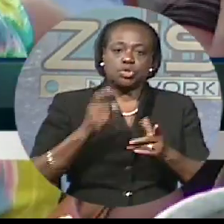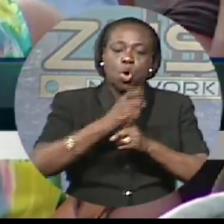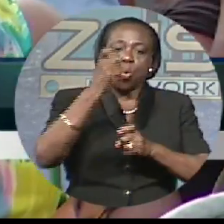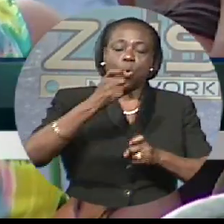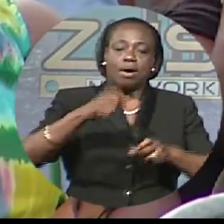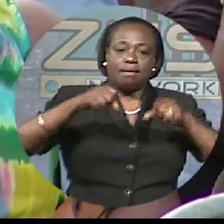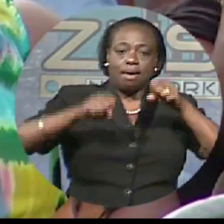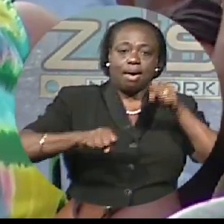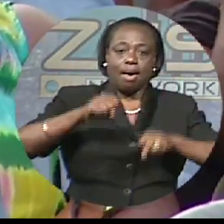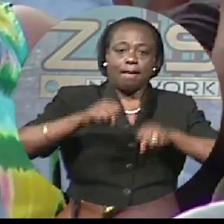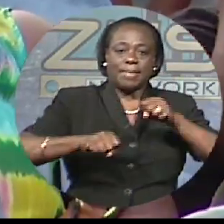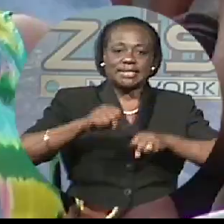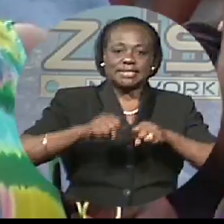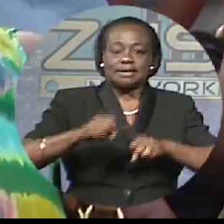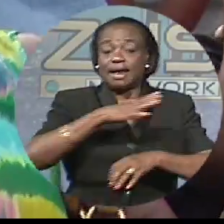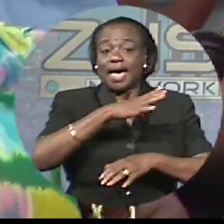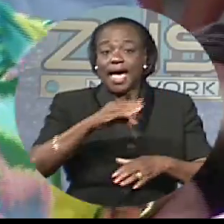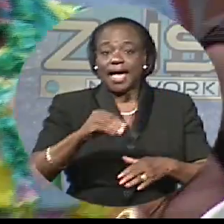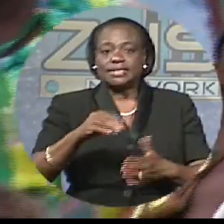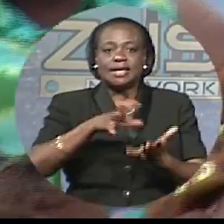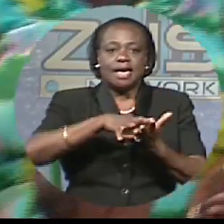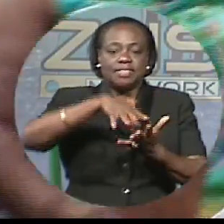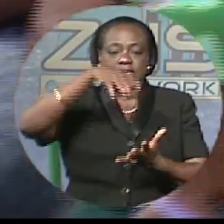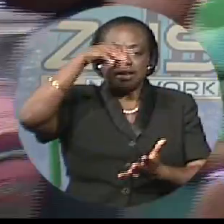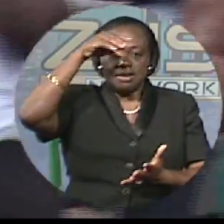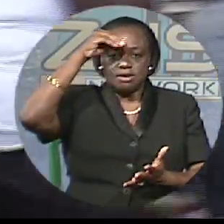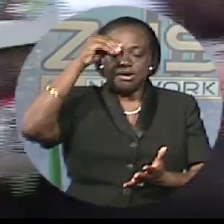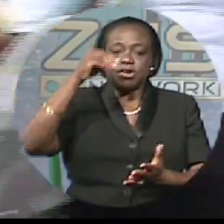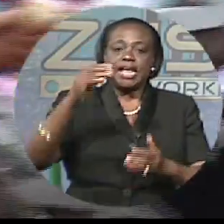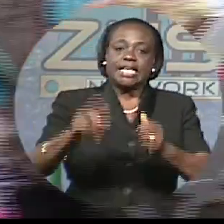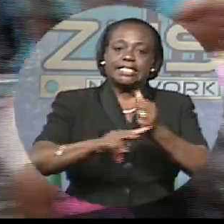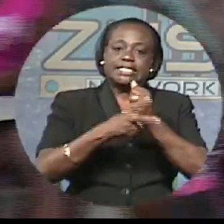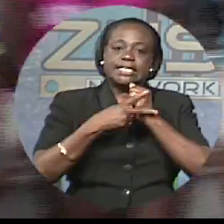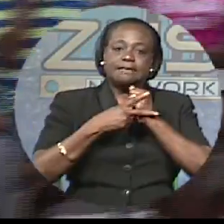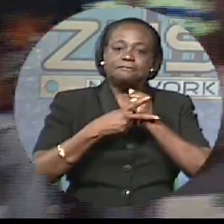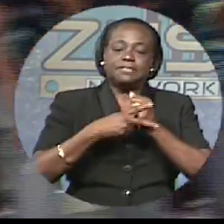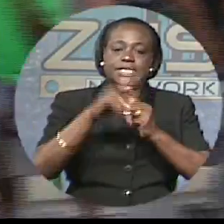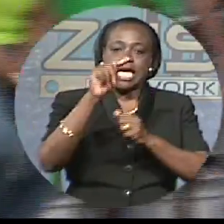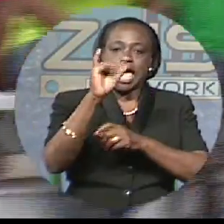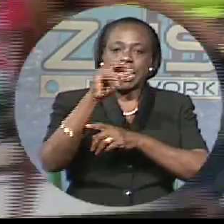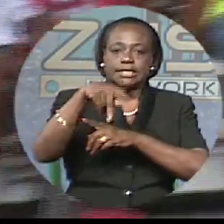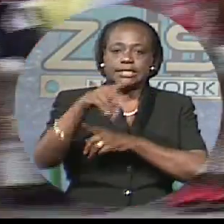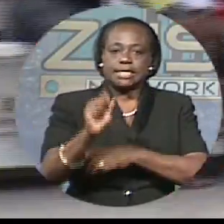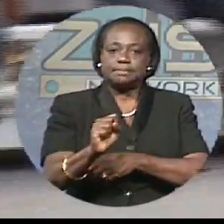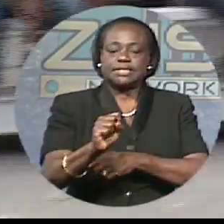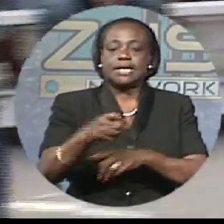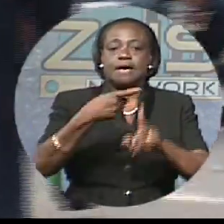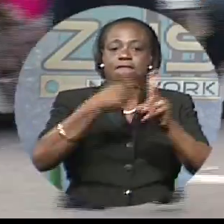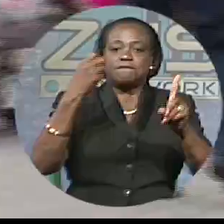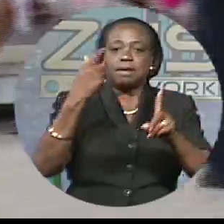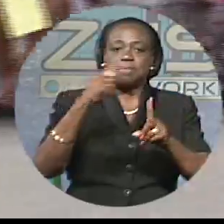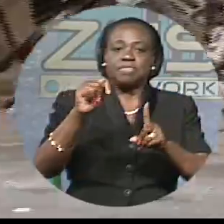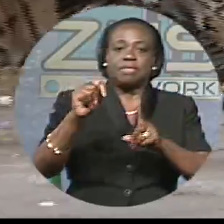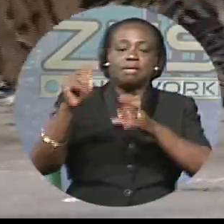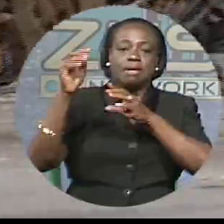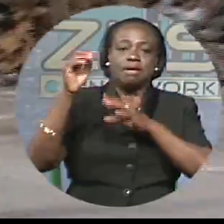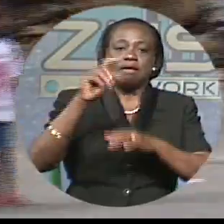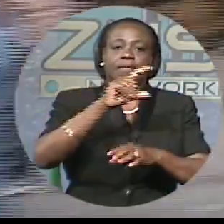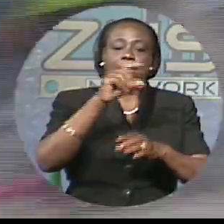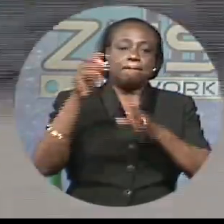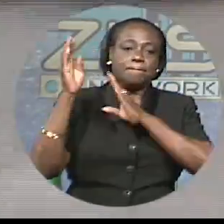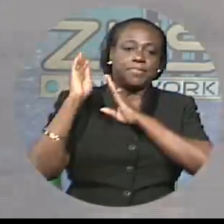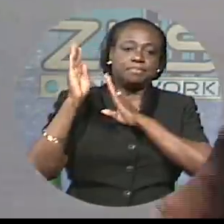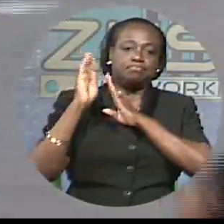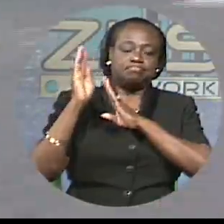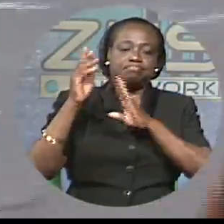parents learned fire safety tips from officers of the police force's fire unit. The kids enjoyed using the water hose too. One